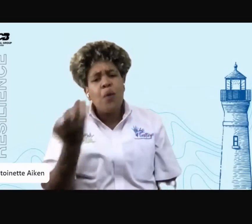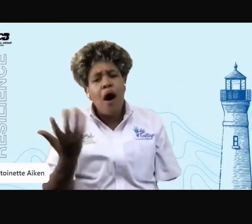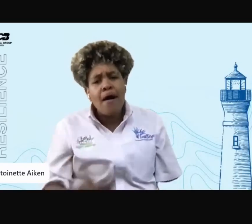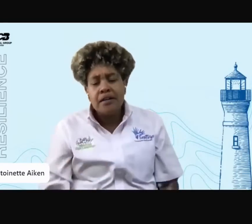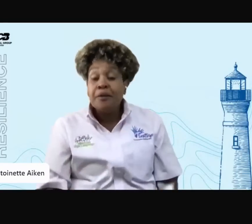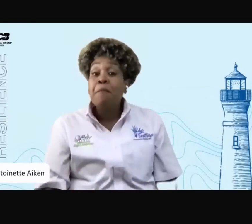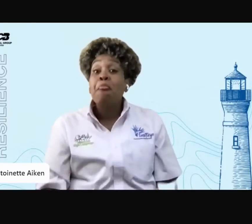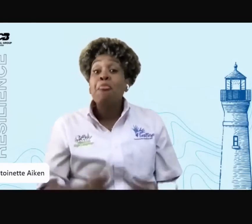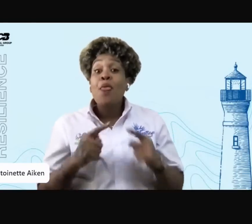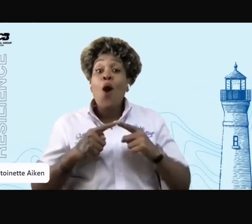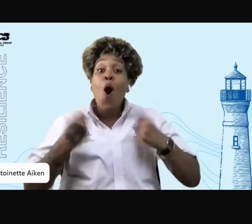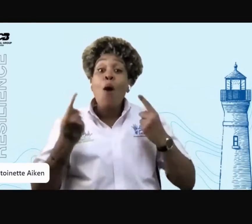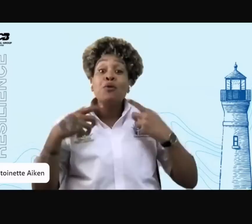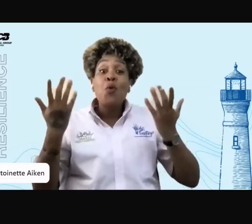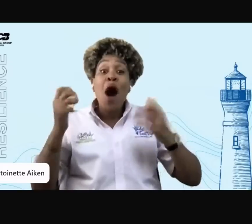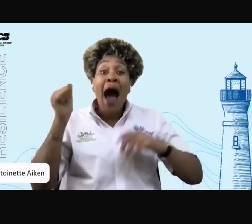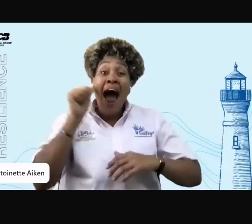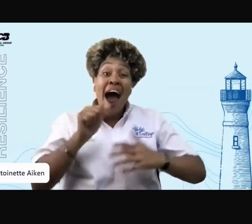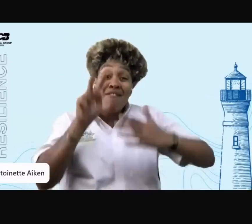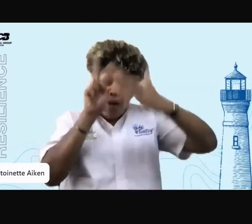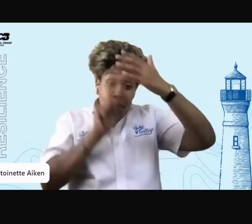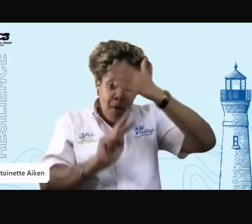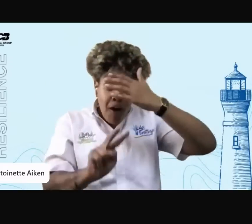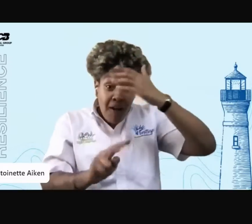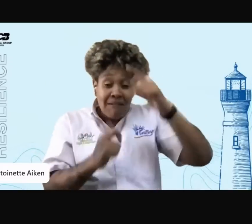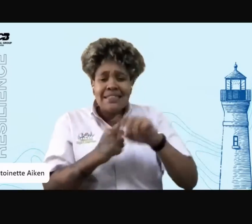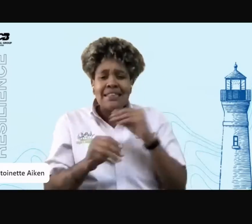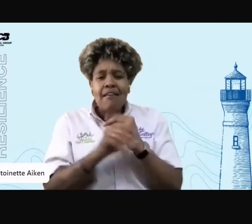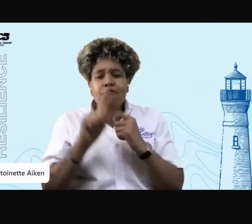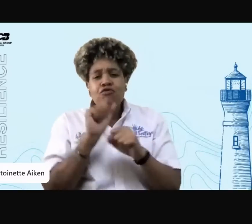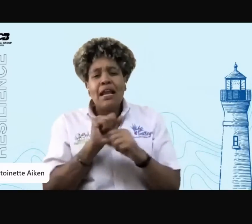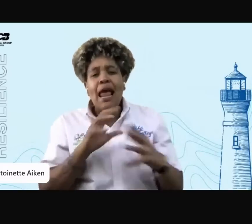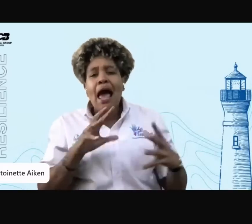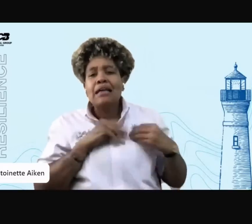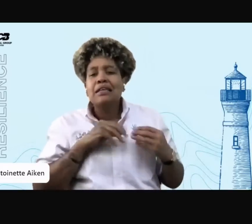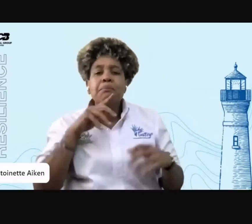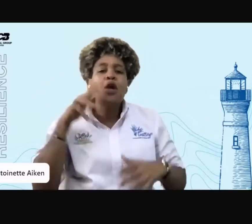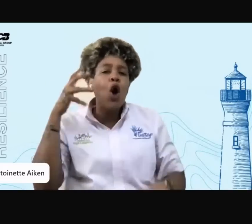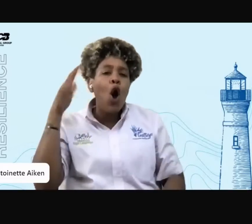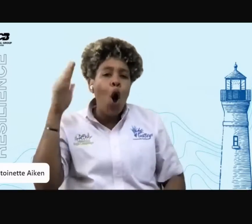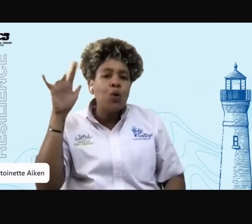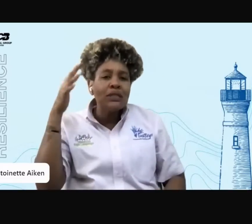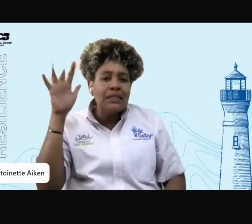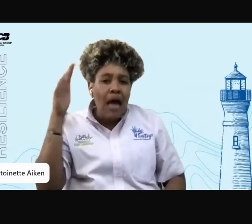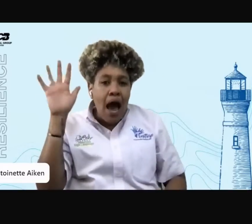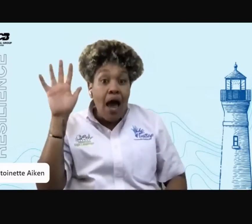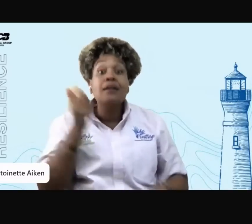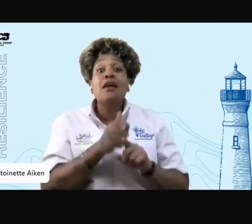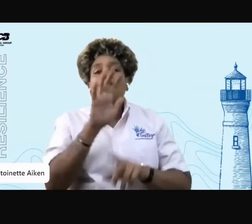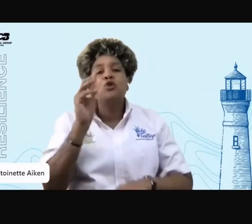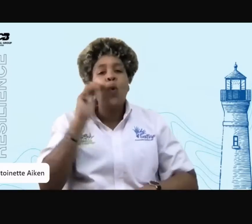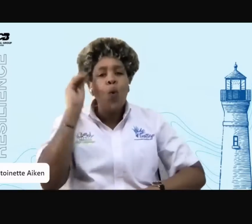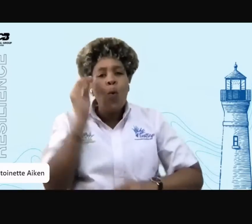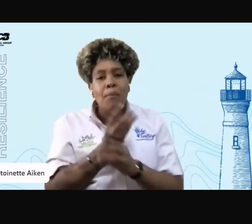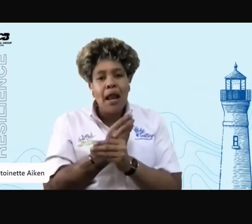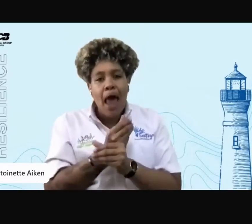The opposite is every prophet is accepted outside of his